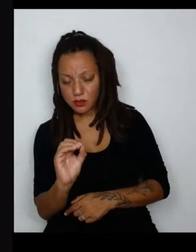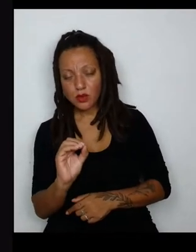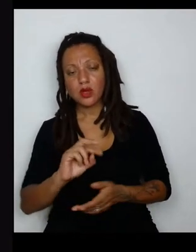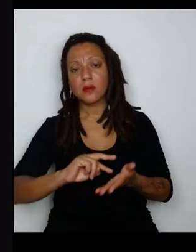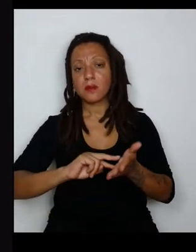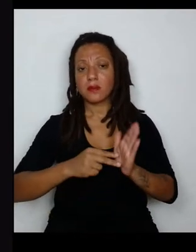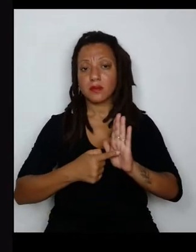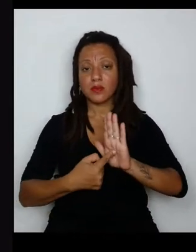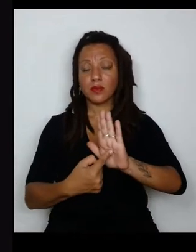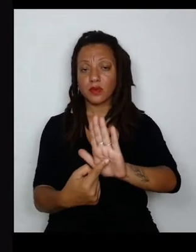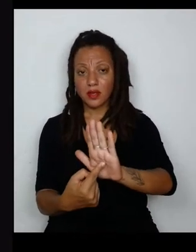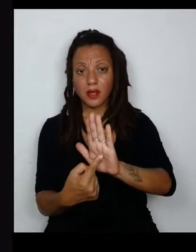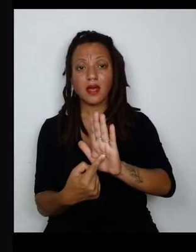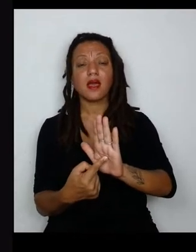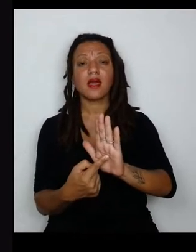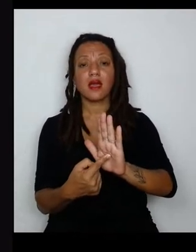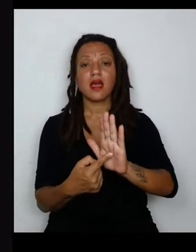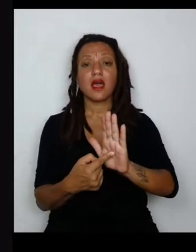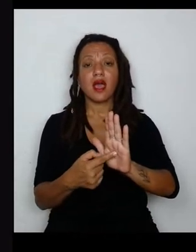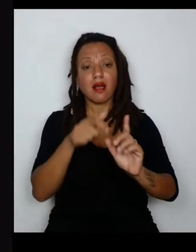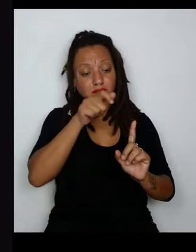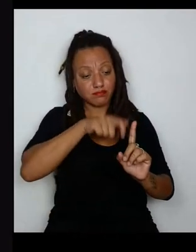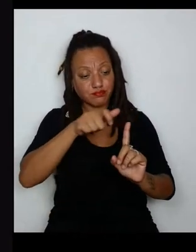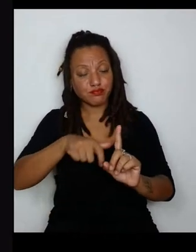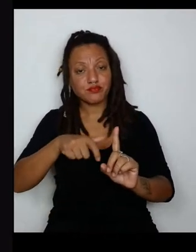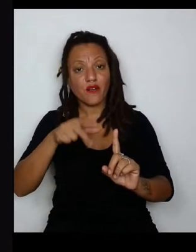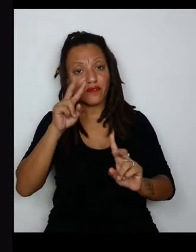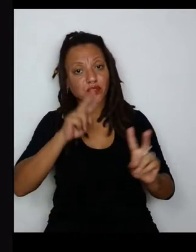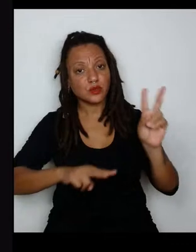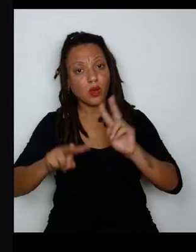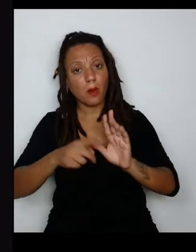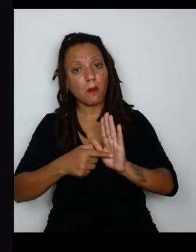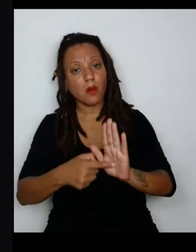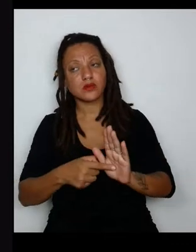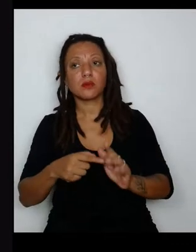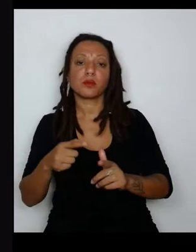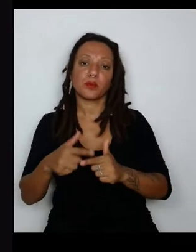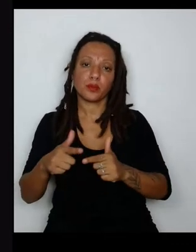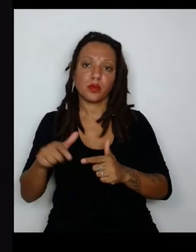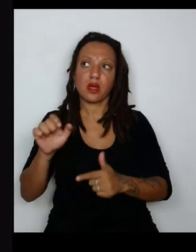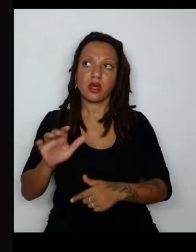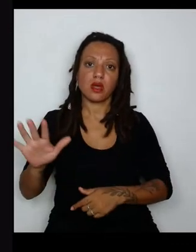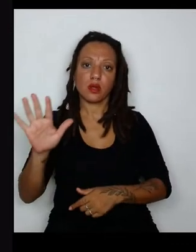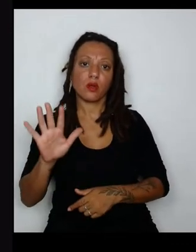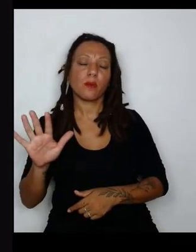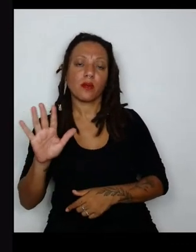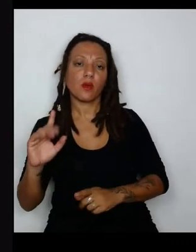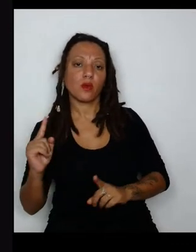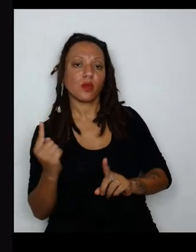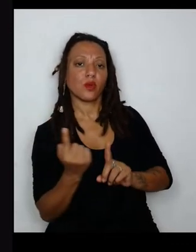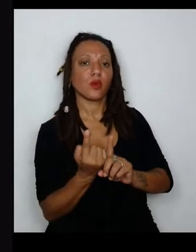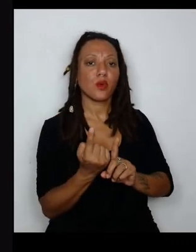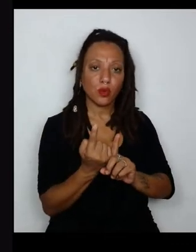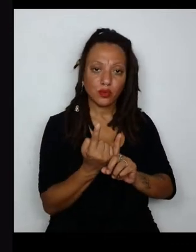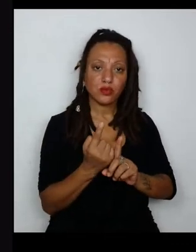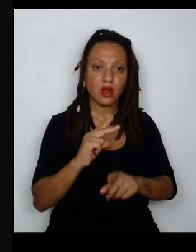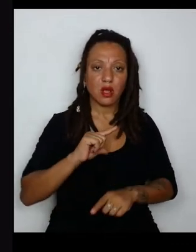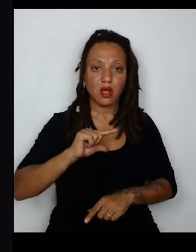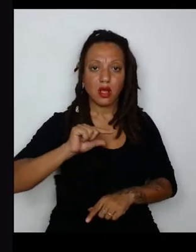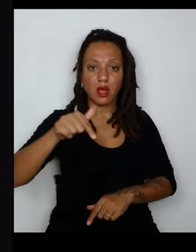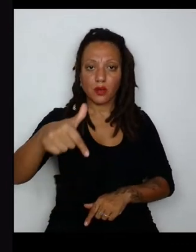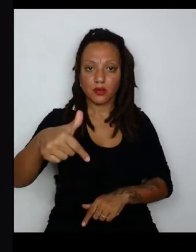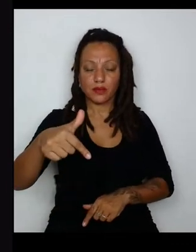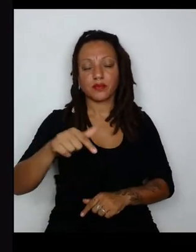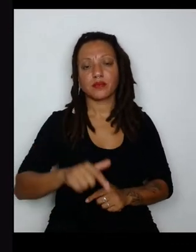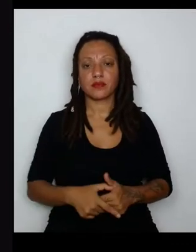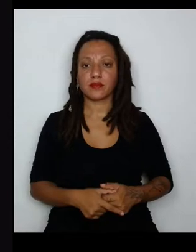problem posed to europeans in their encounter with otherness nevertheless and